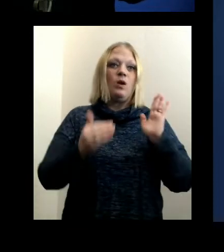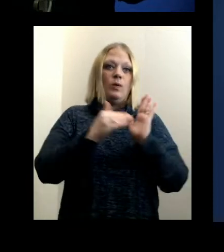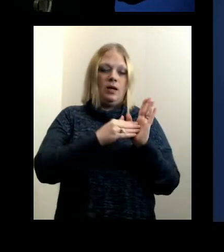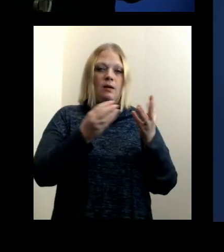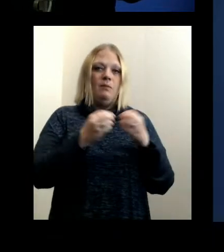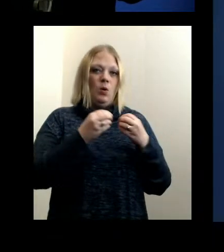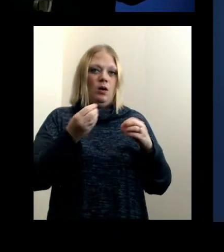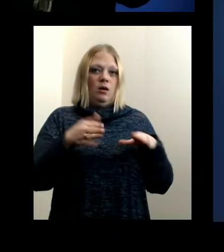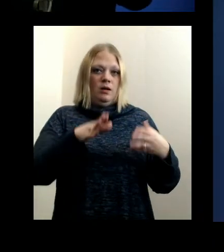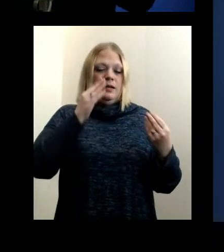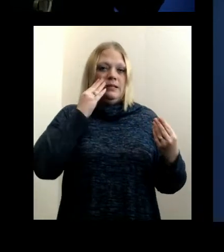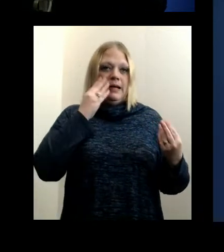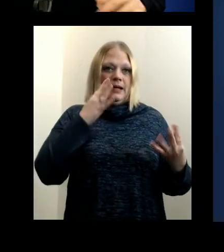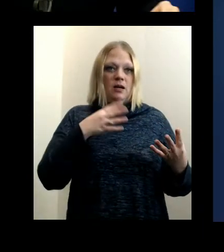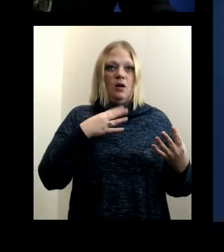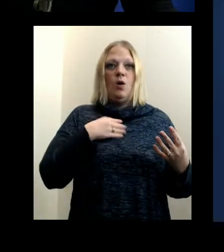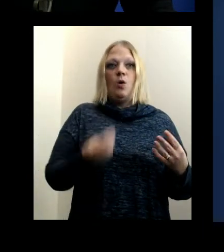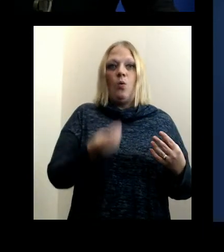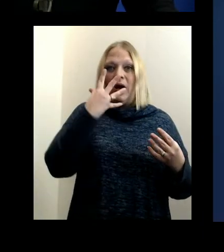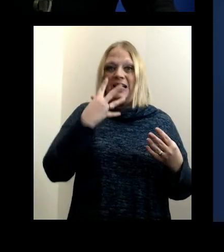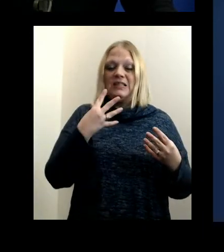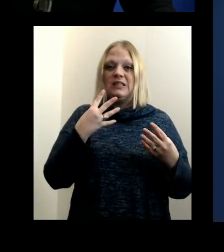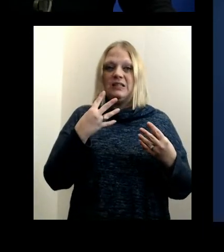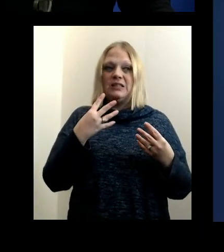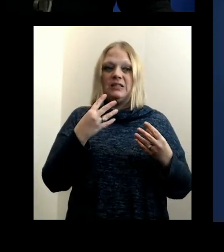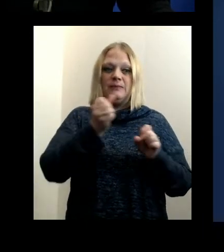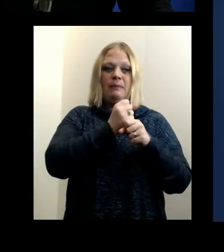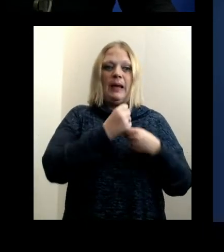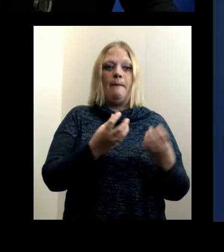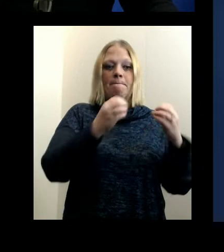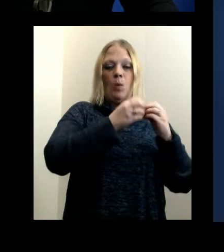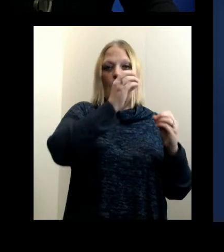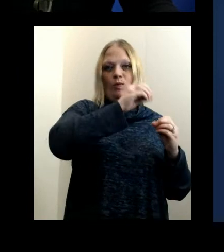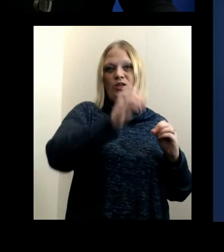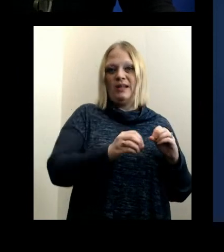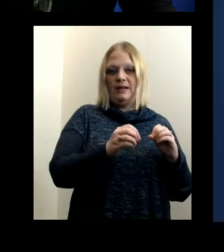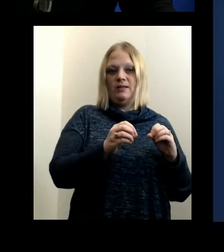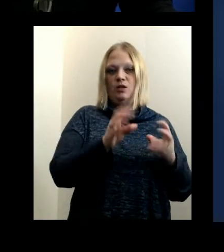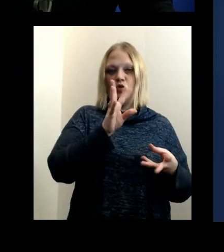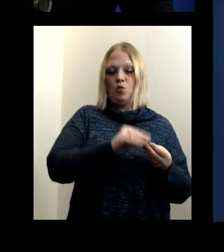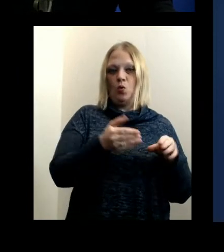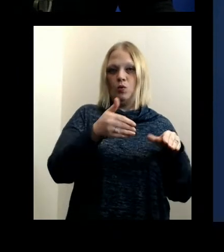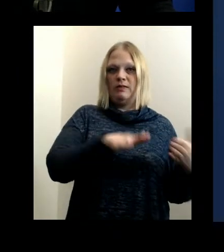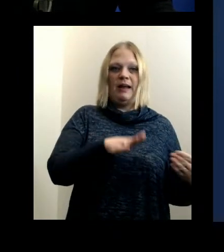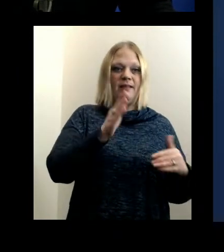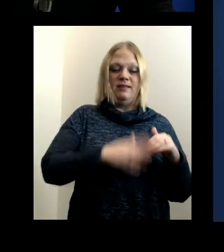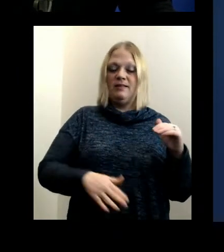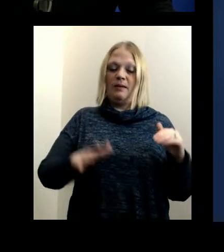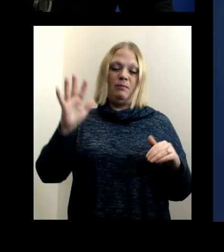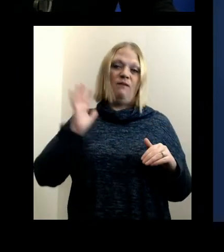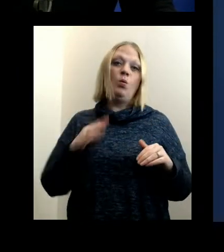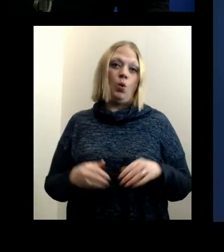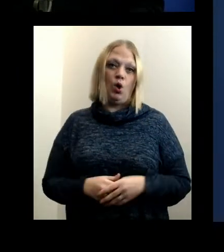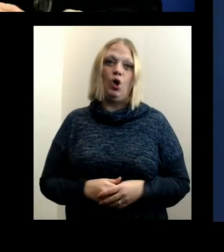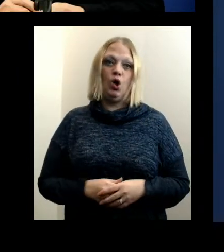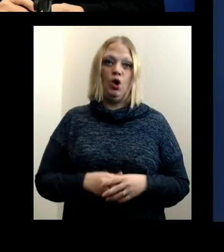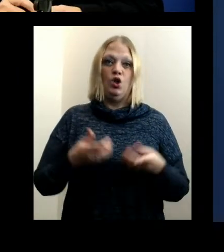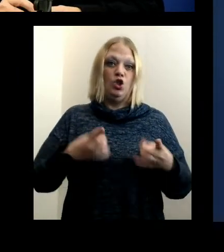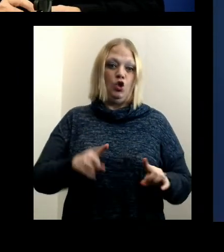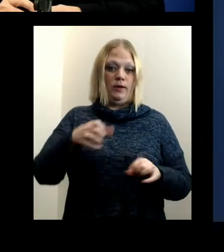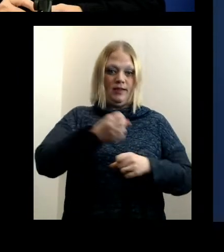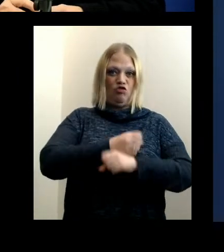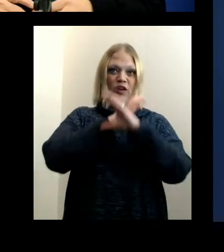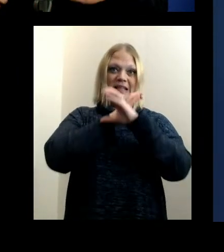data, whites are making up a greater percentage of deaths now than truthfully ever have during the COVID-19